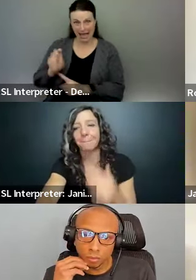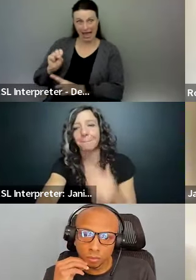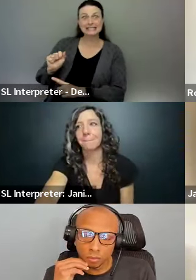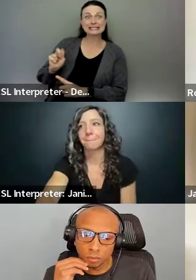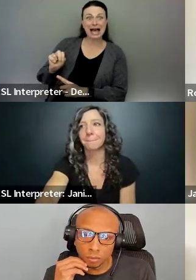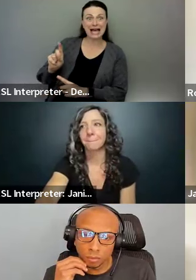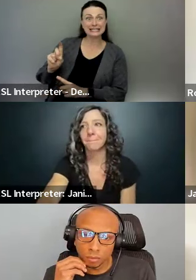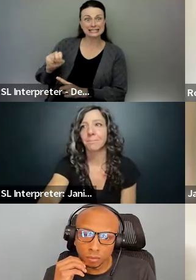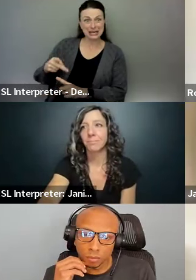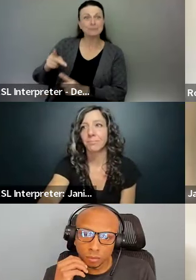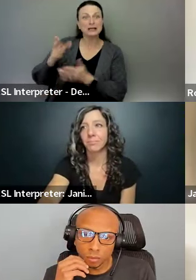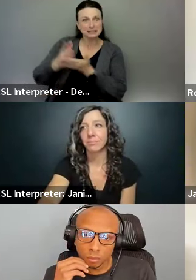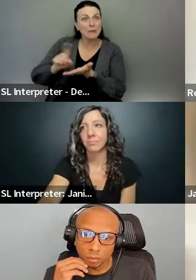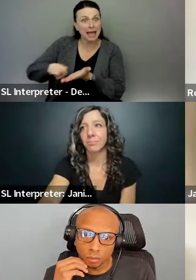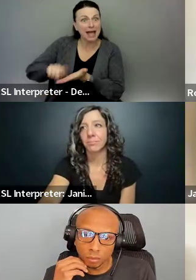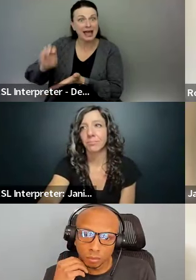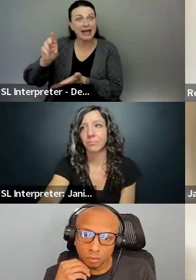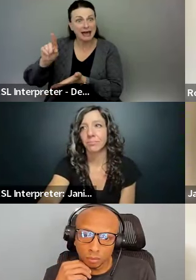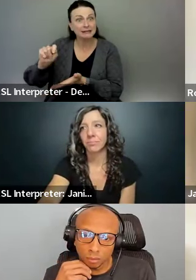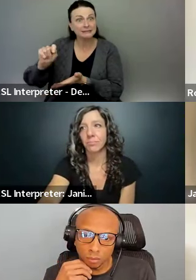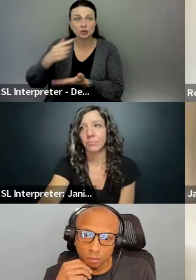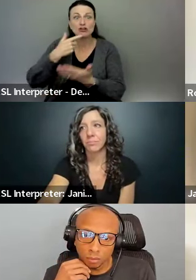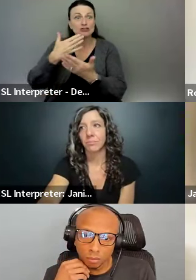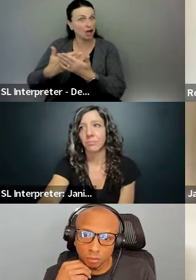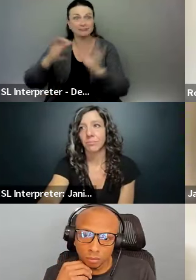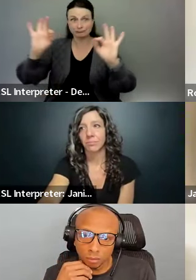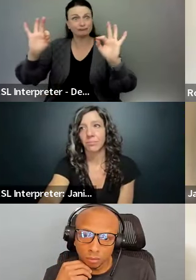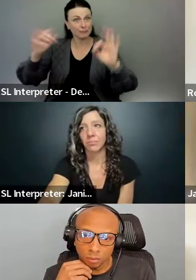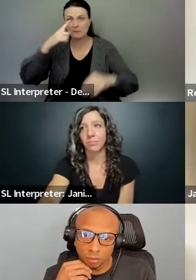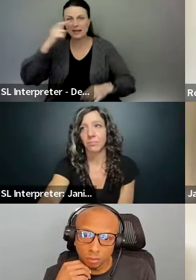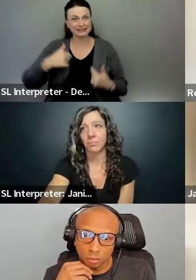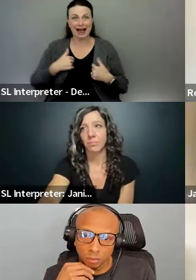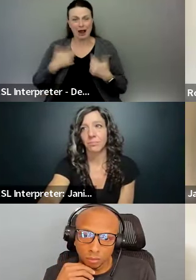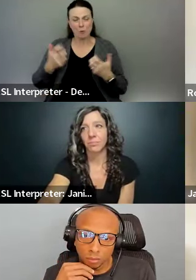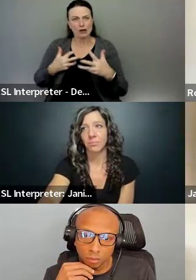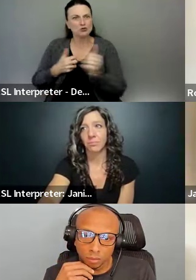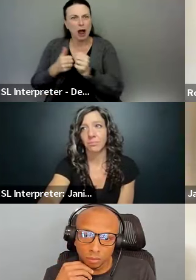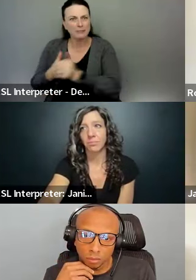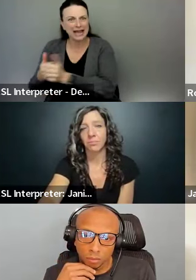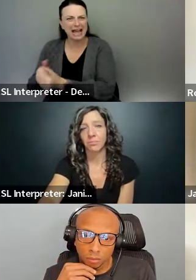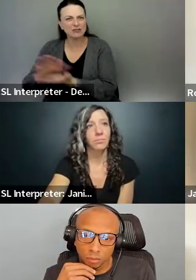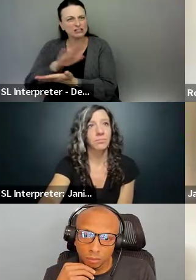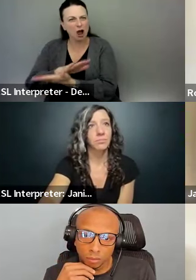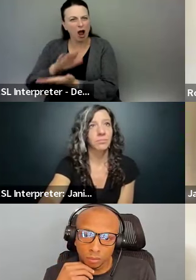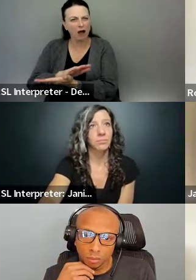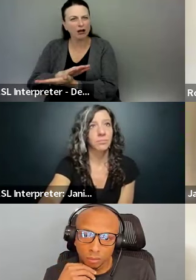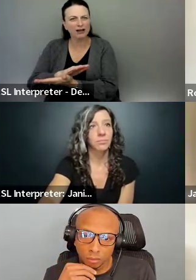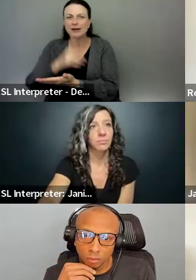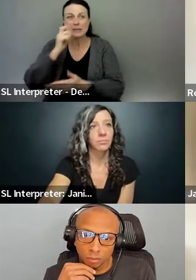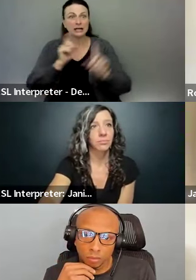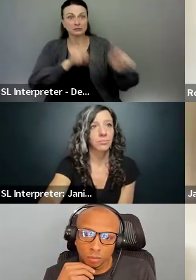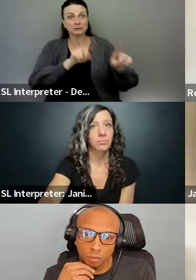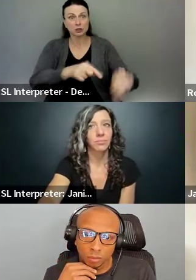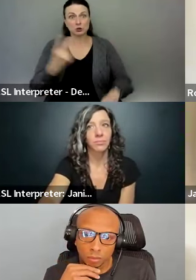and that was good because I also wanted to update the doc, because we've been to two